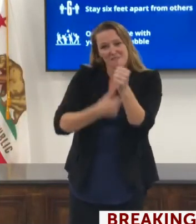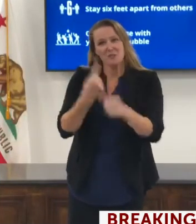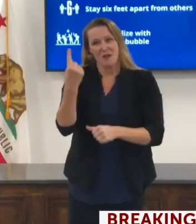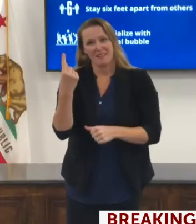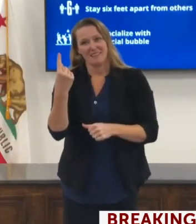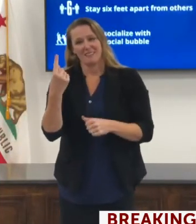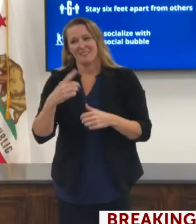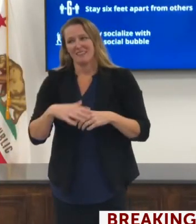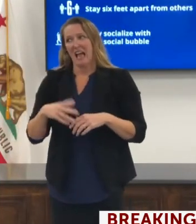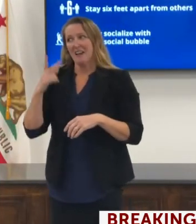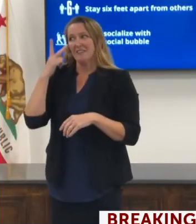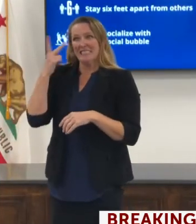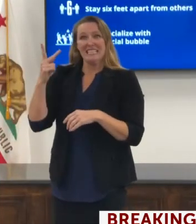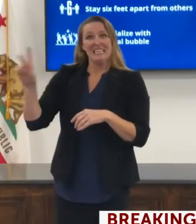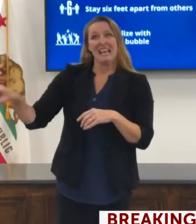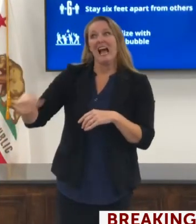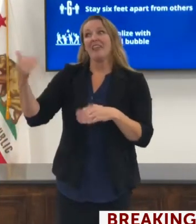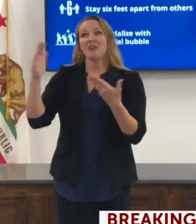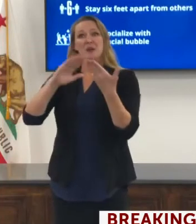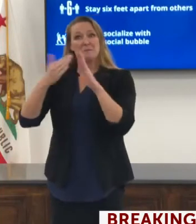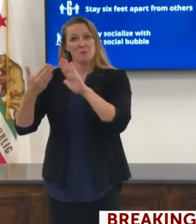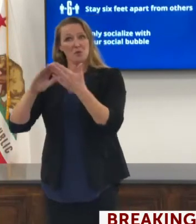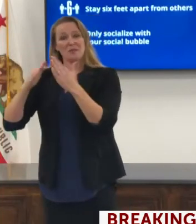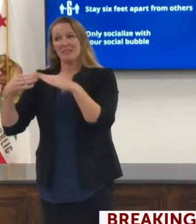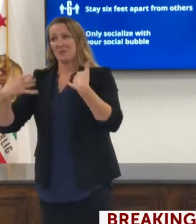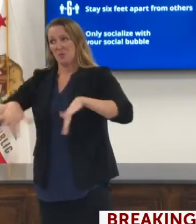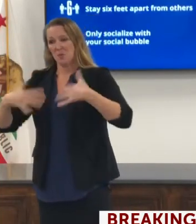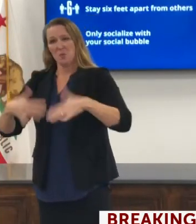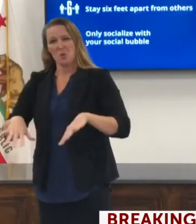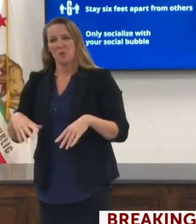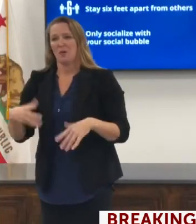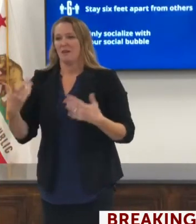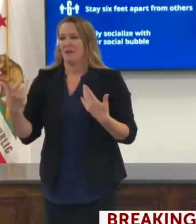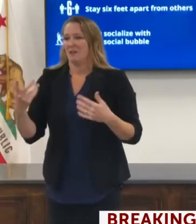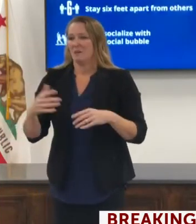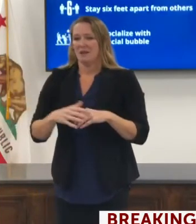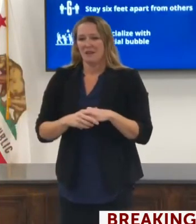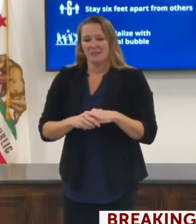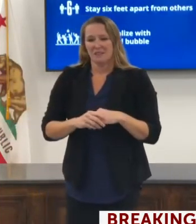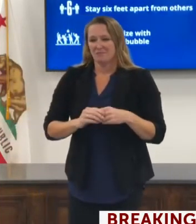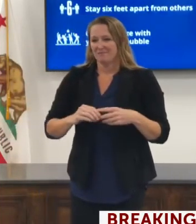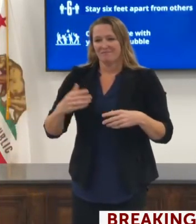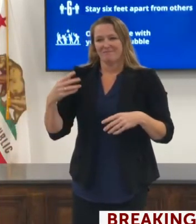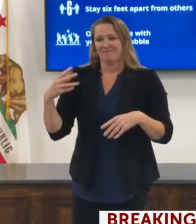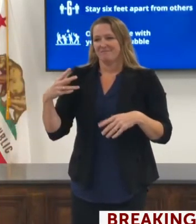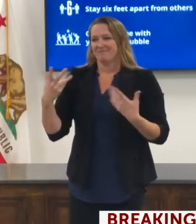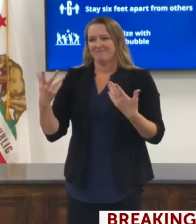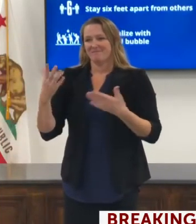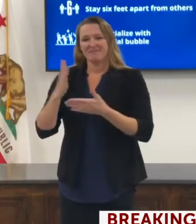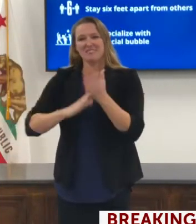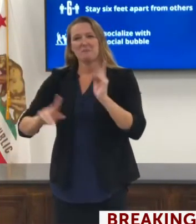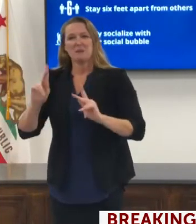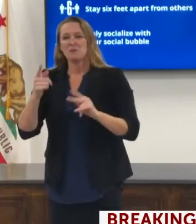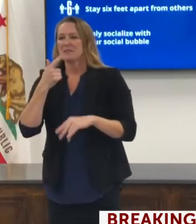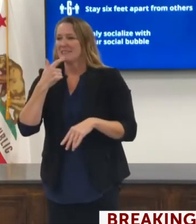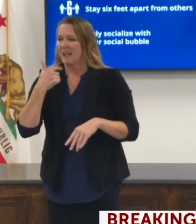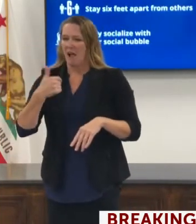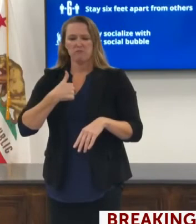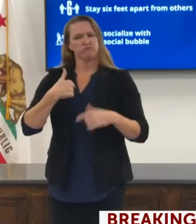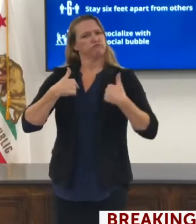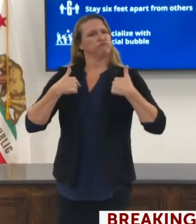out in other communities in Washington where some people saying, but I was diligent, but if there